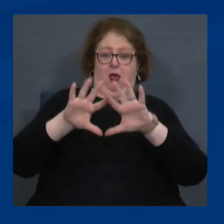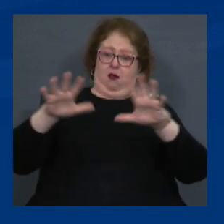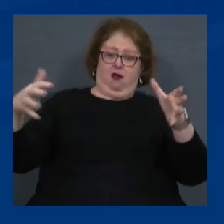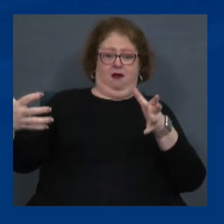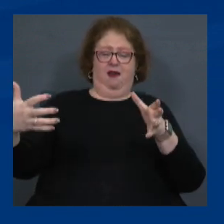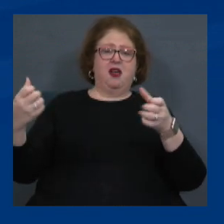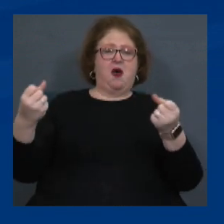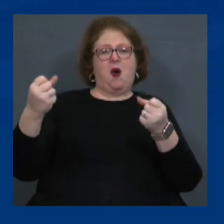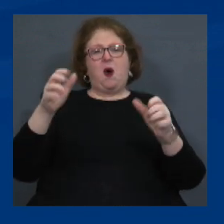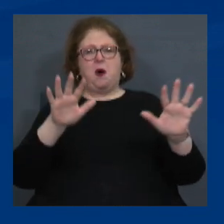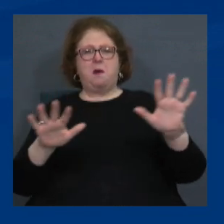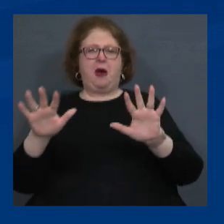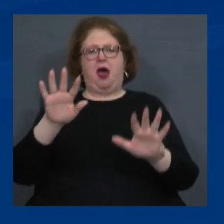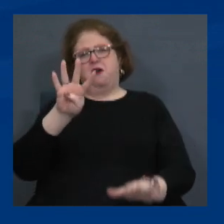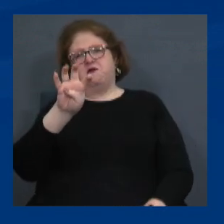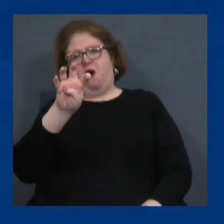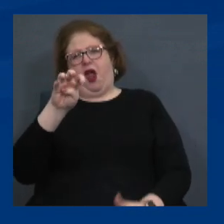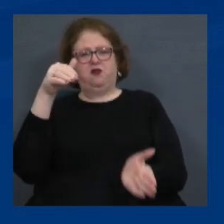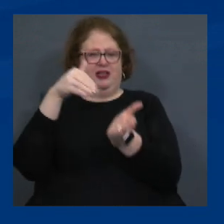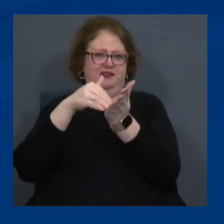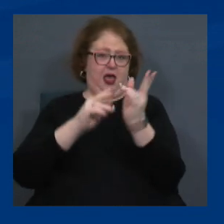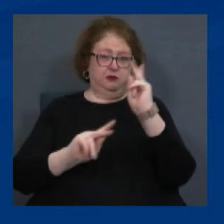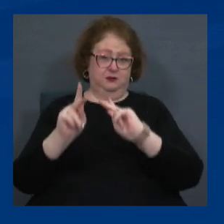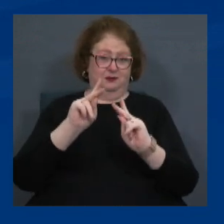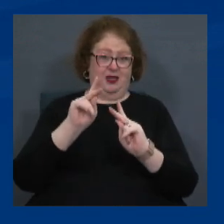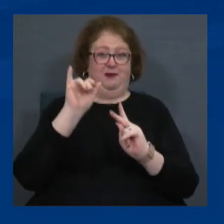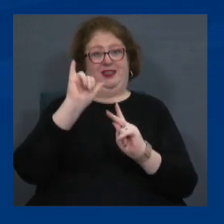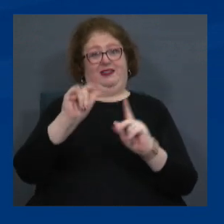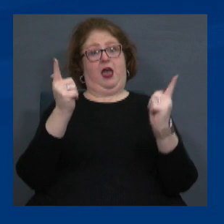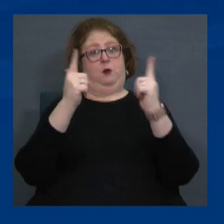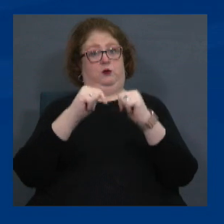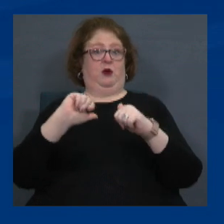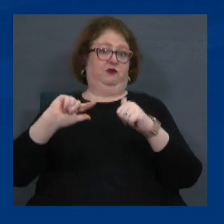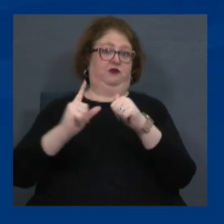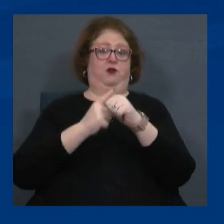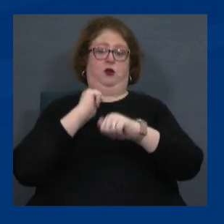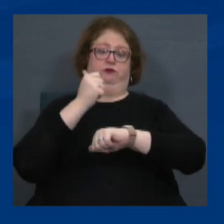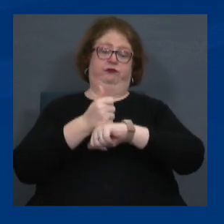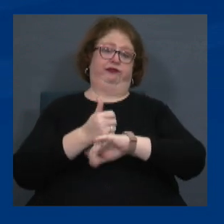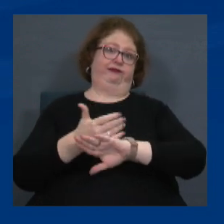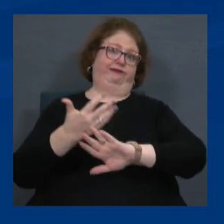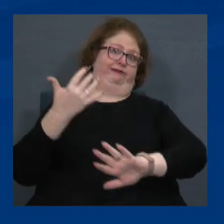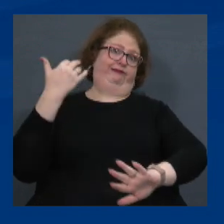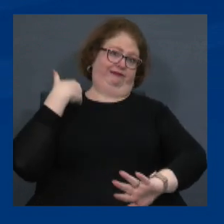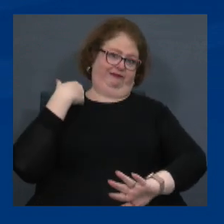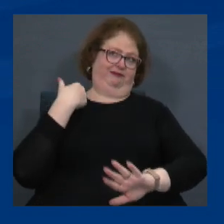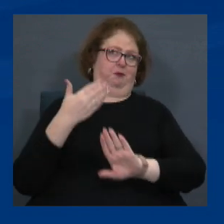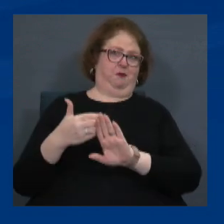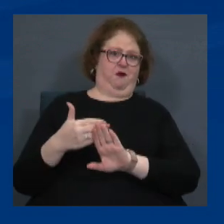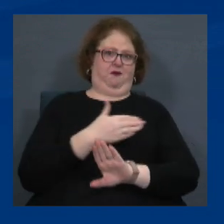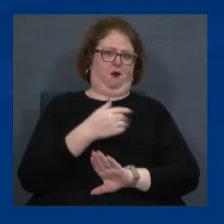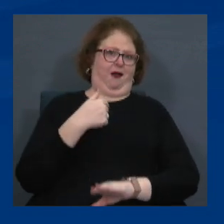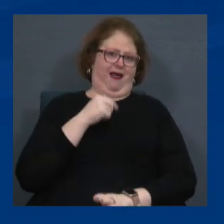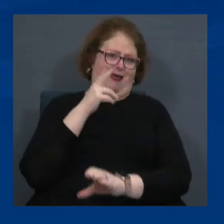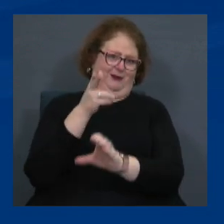400,000 folks back when it was built years ago, a little bit before my time.